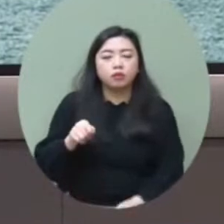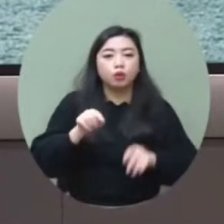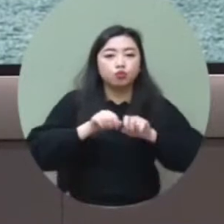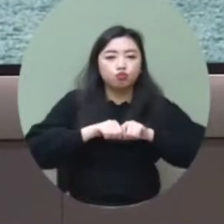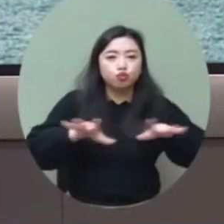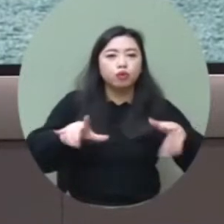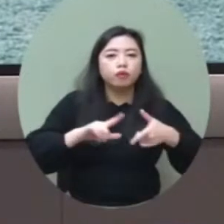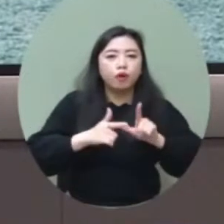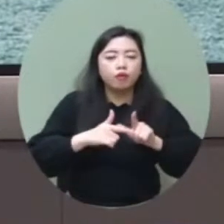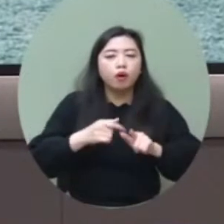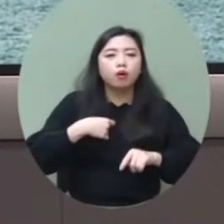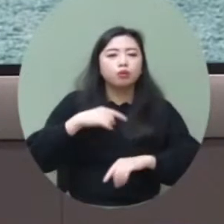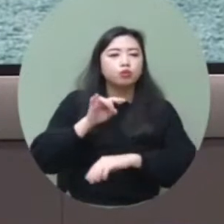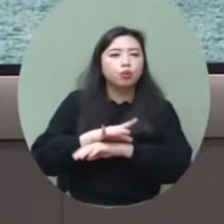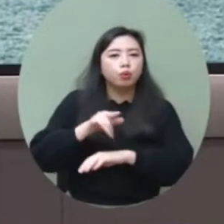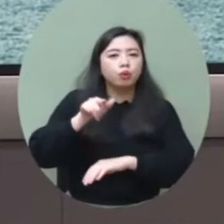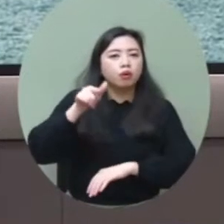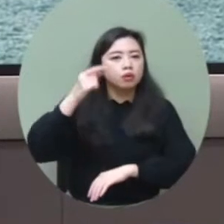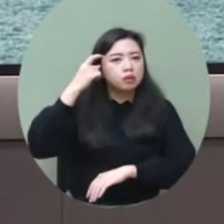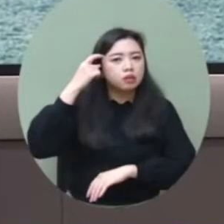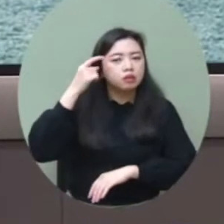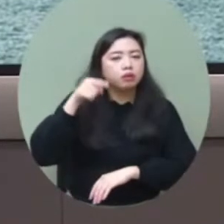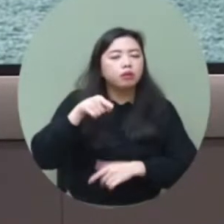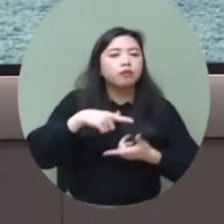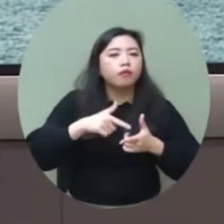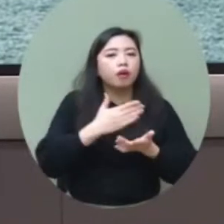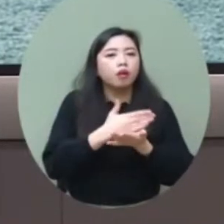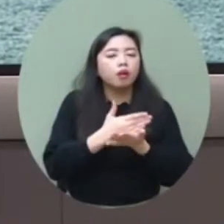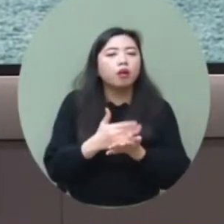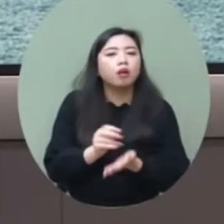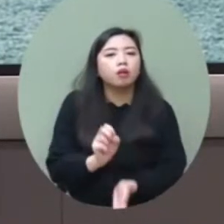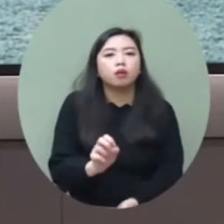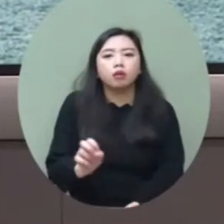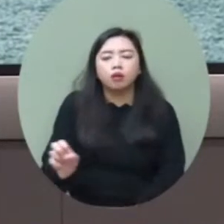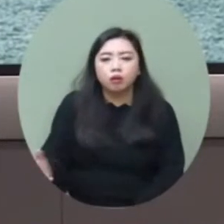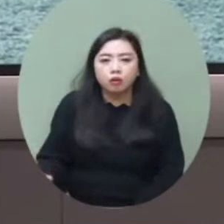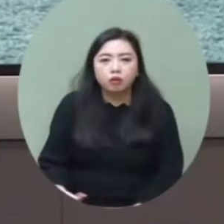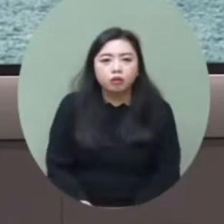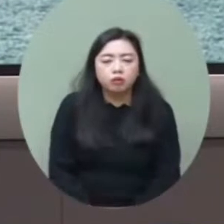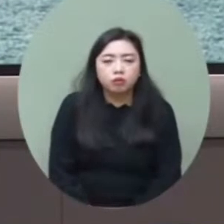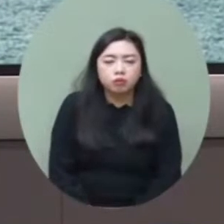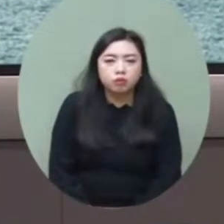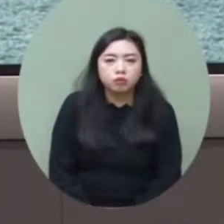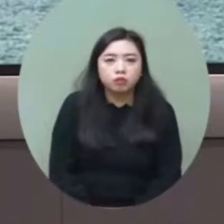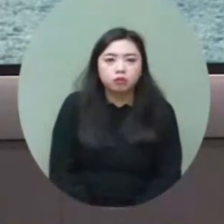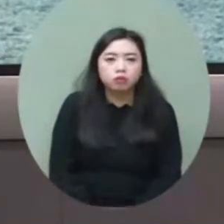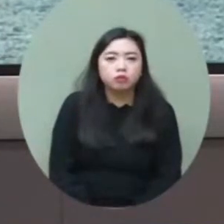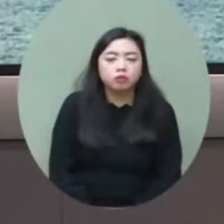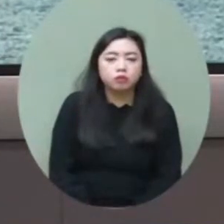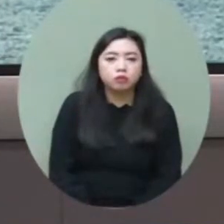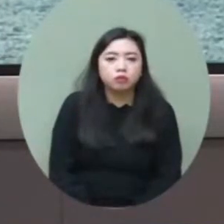those we reported before, there will be airborne transmission under certain situations.